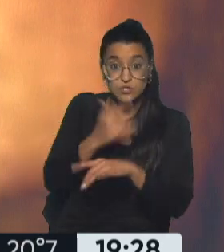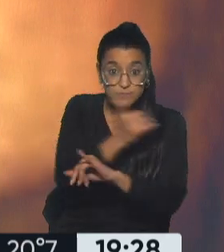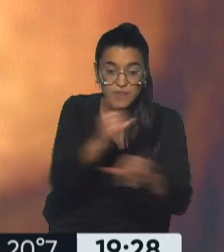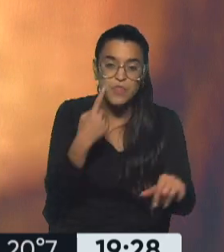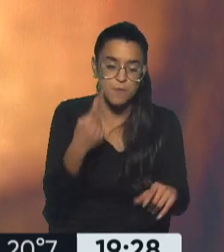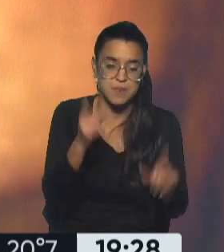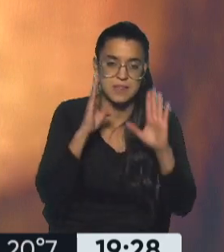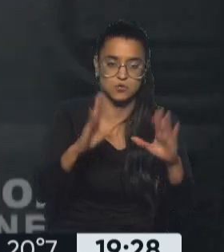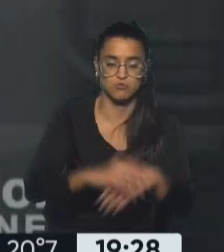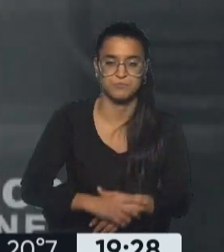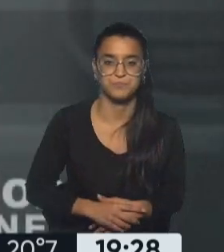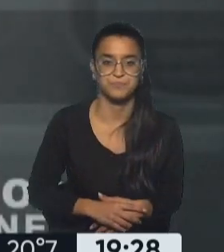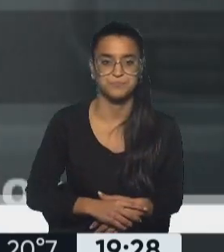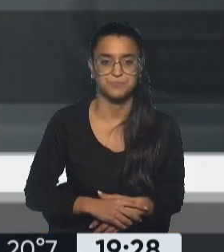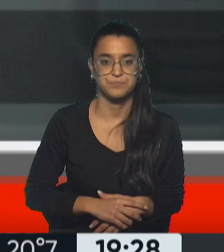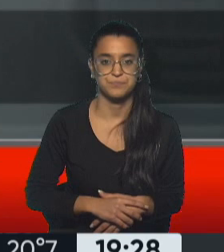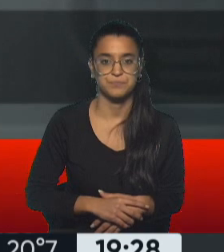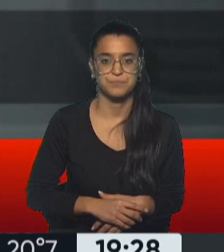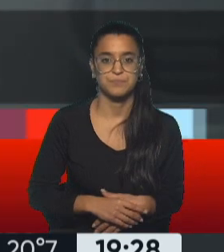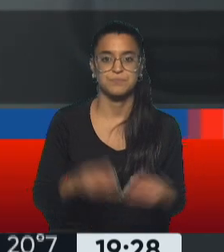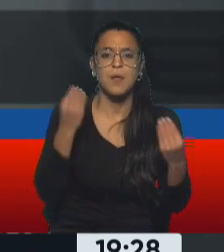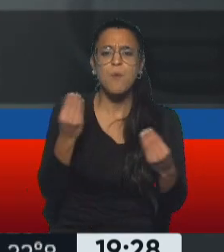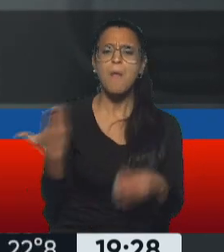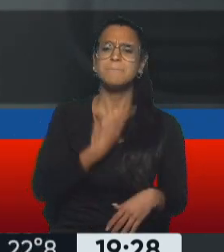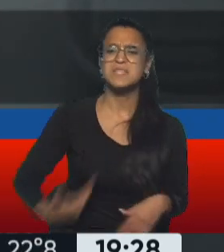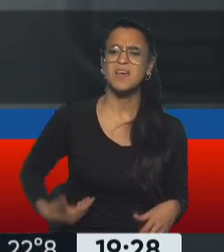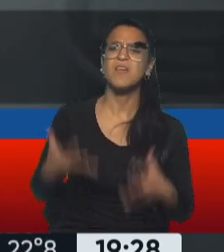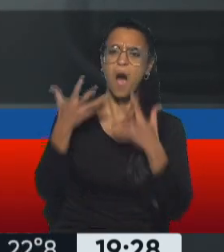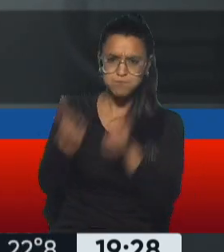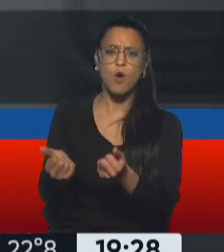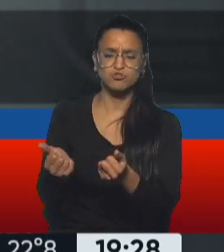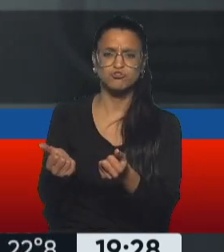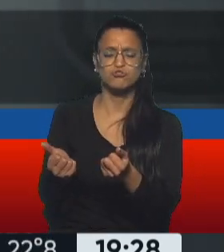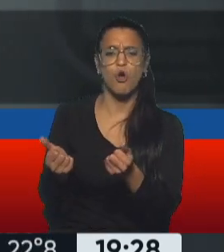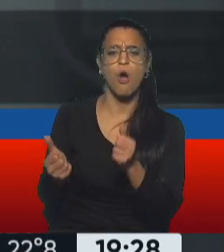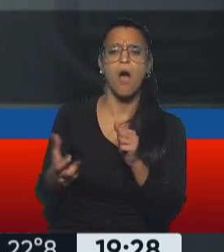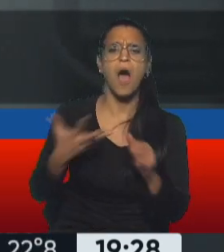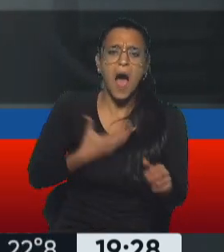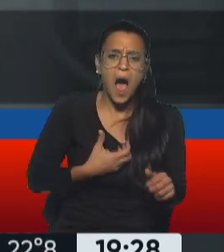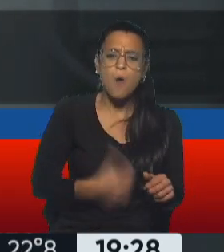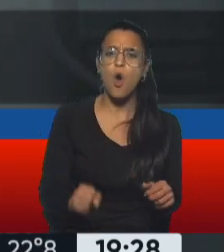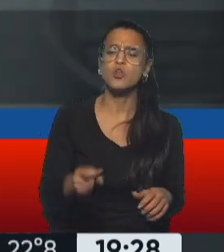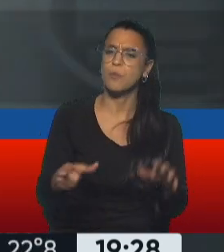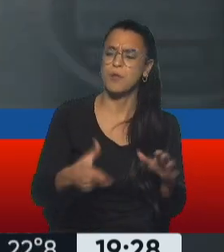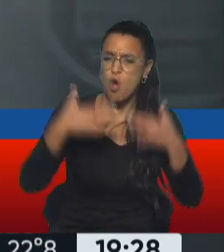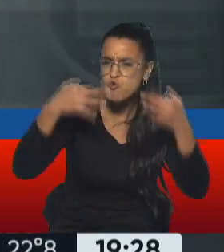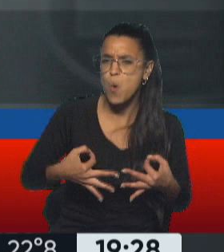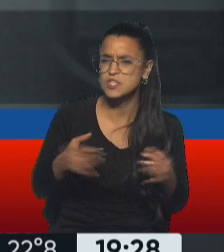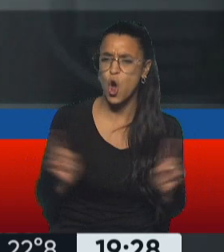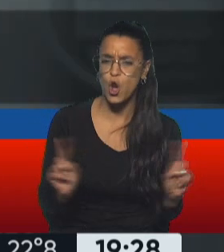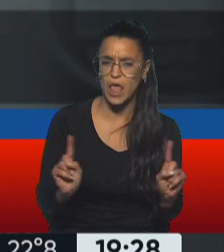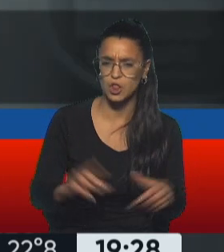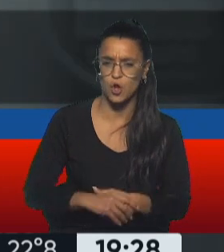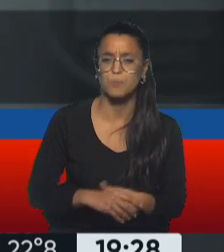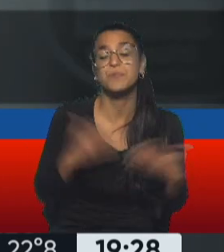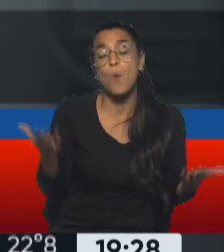presten atención. The president support abortion when his own Catholic faith teaches abortion is morally wrong. Well, He believes